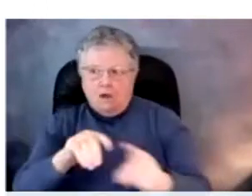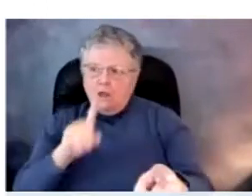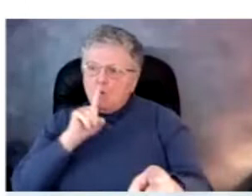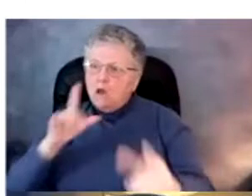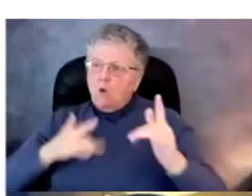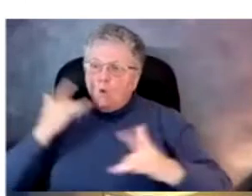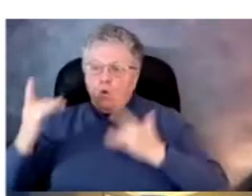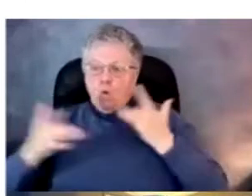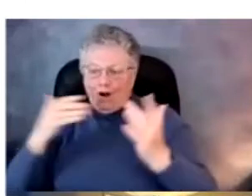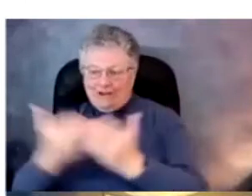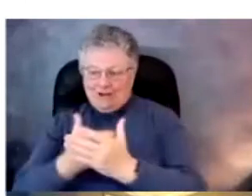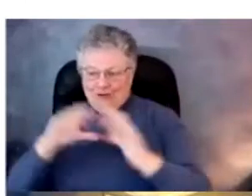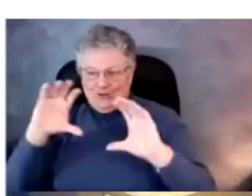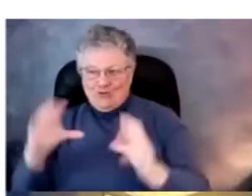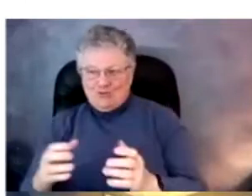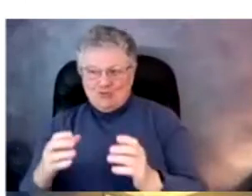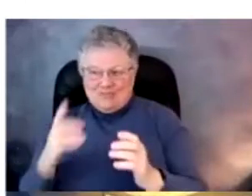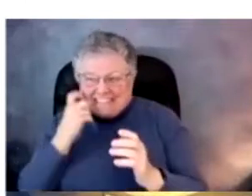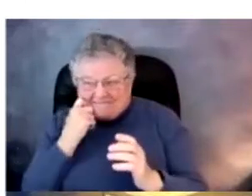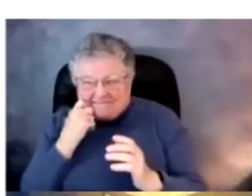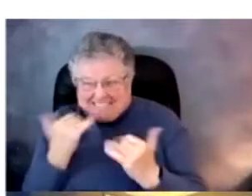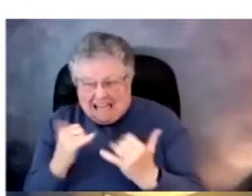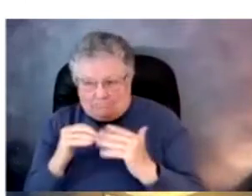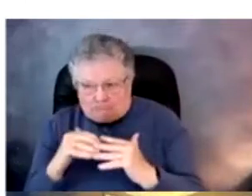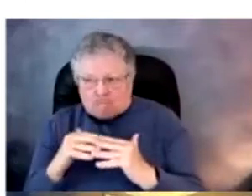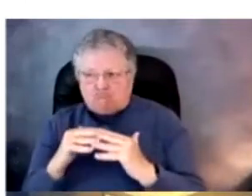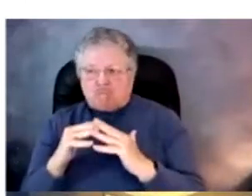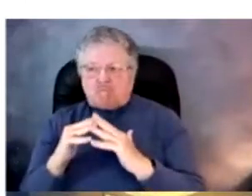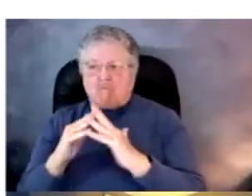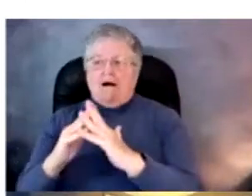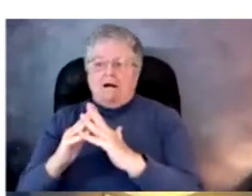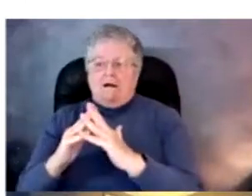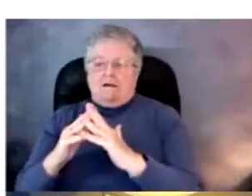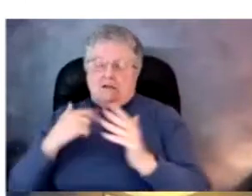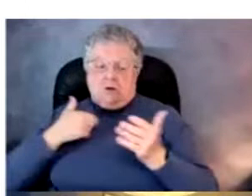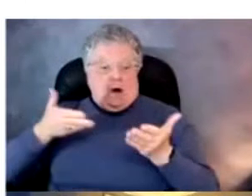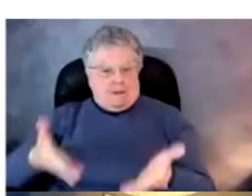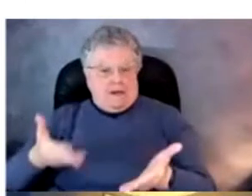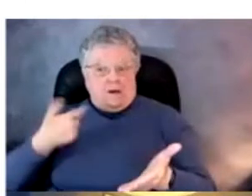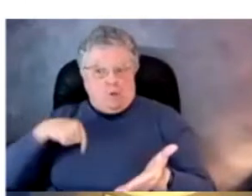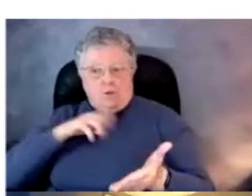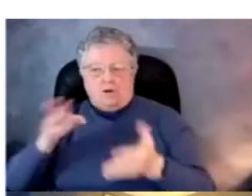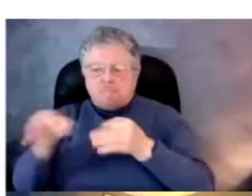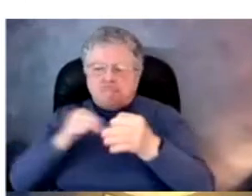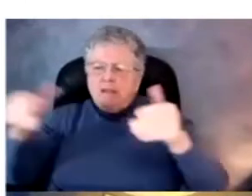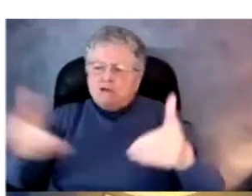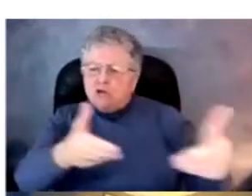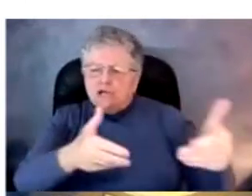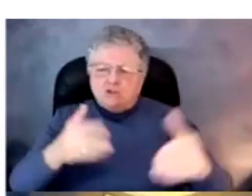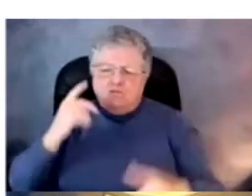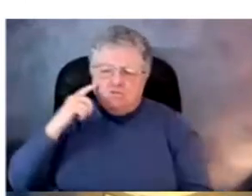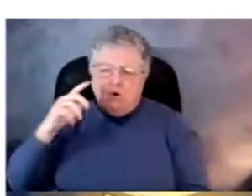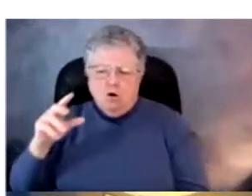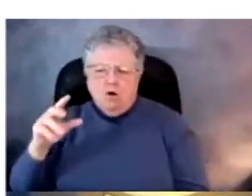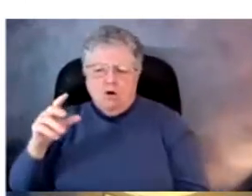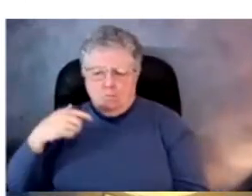new group that's forming. So yeah, I am here. We'll do some introductions, my colleague Arin and I in a